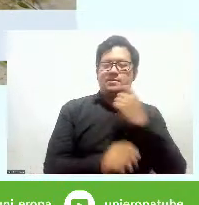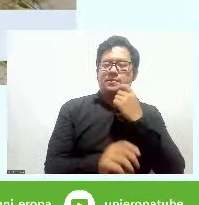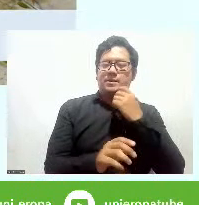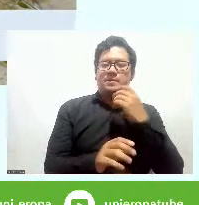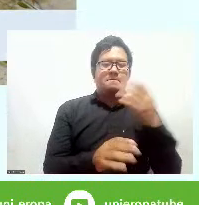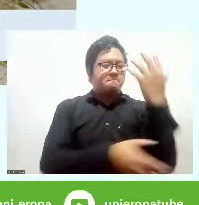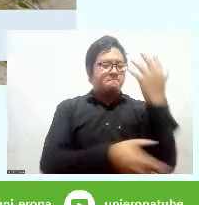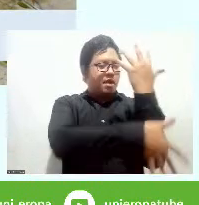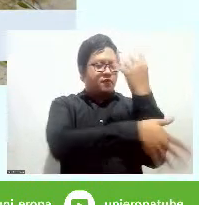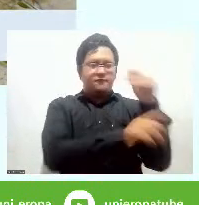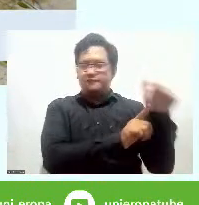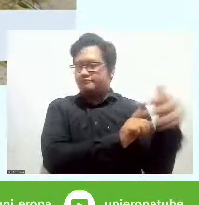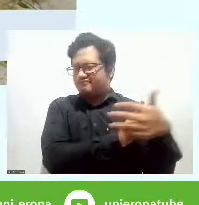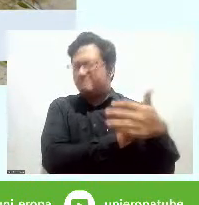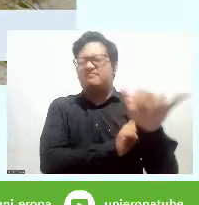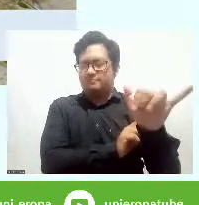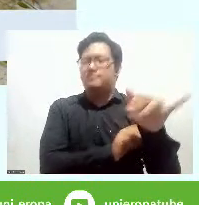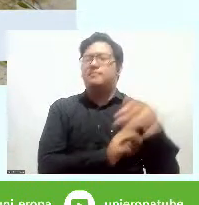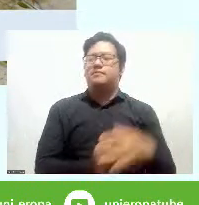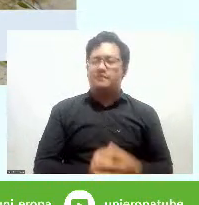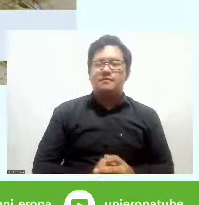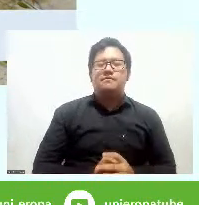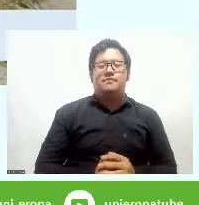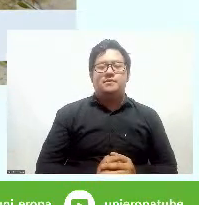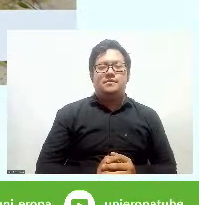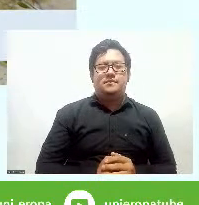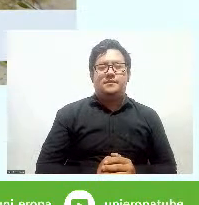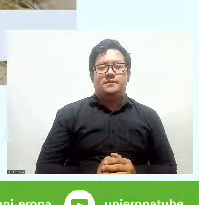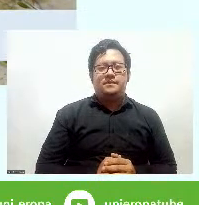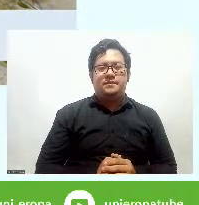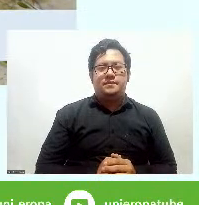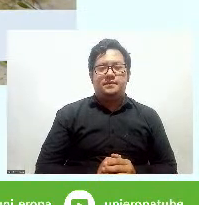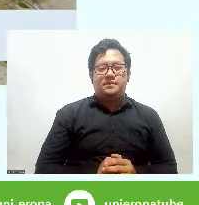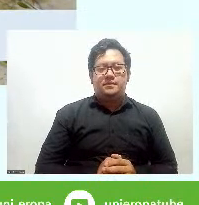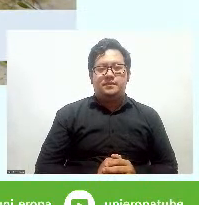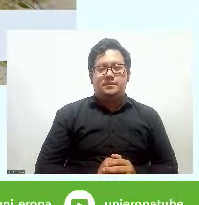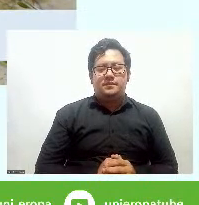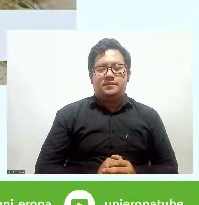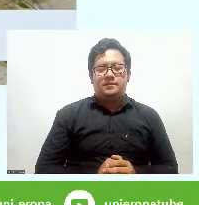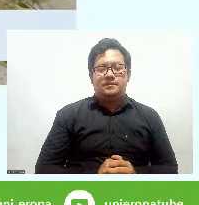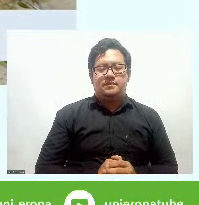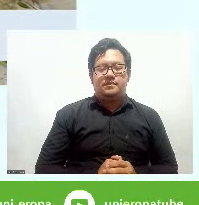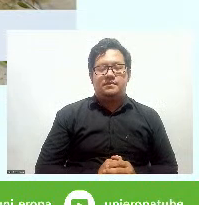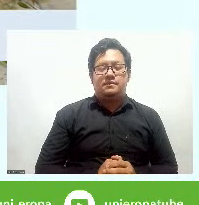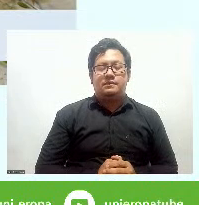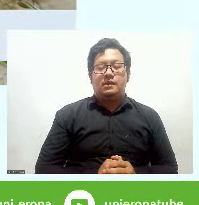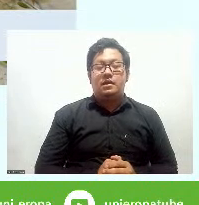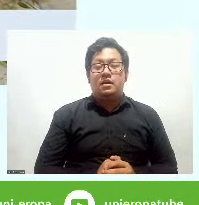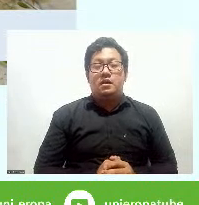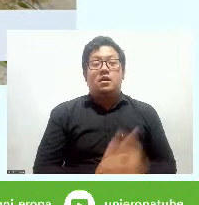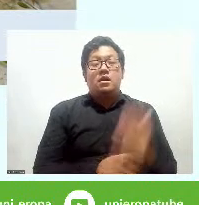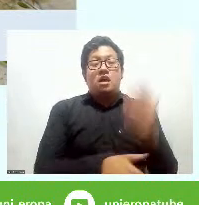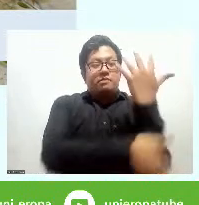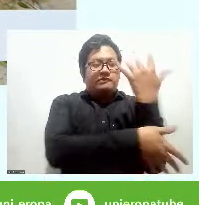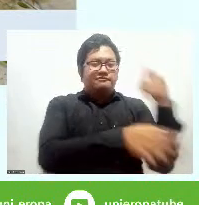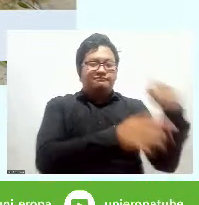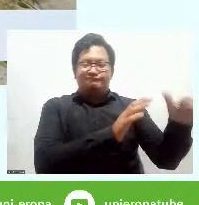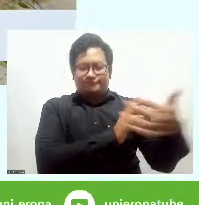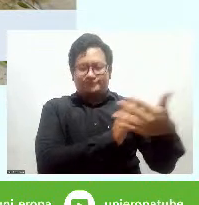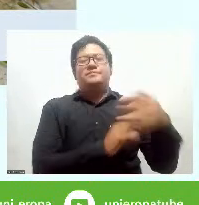very special for Indonesia and something we have to do hai cepet cek teman grup SMP